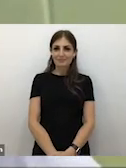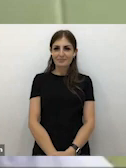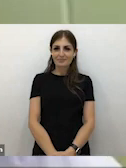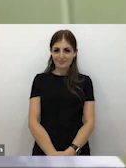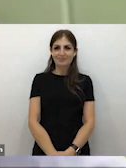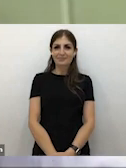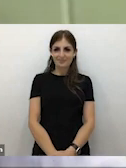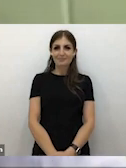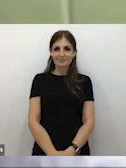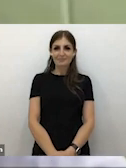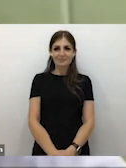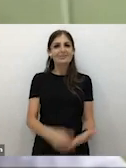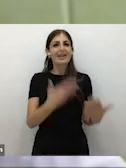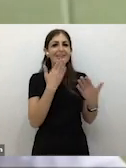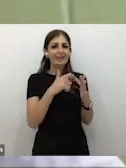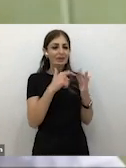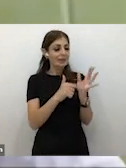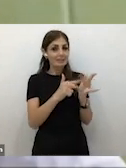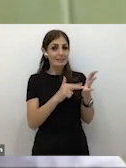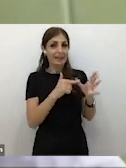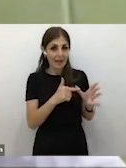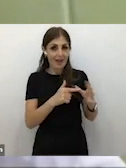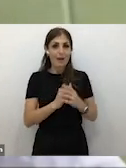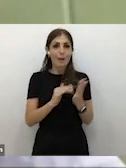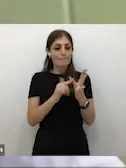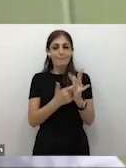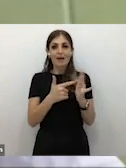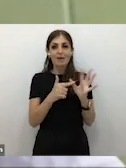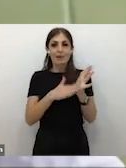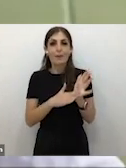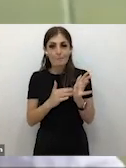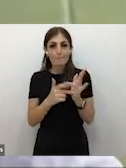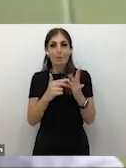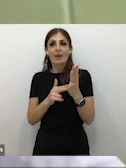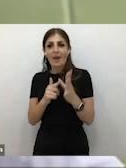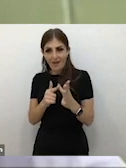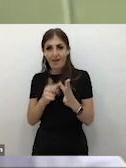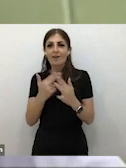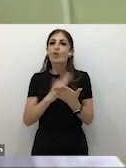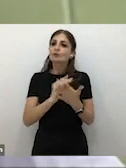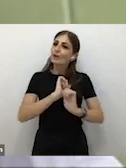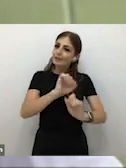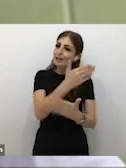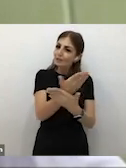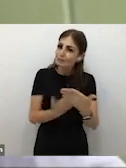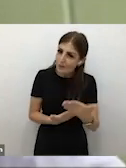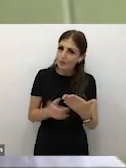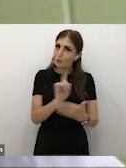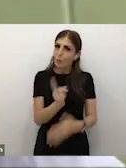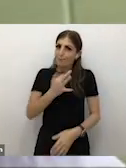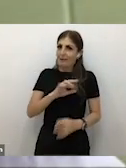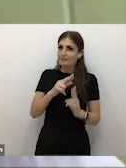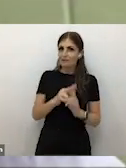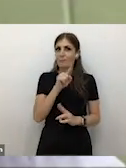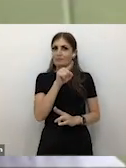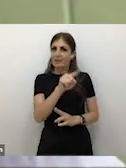And thank you to Katina, Mariam and Morwenna for sharing their reflections about what they got out of their investment